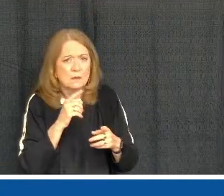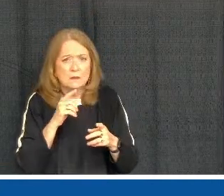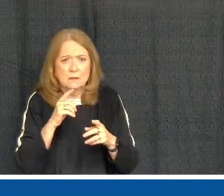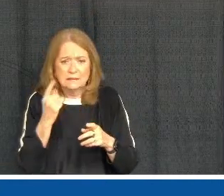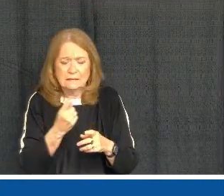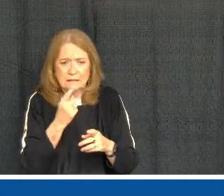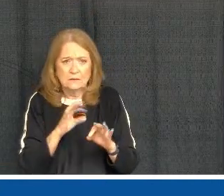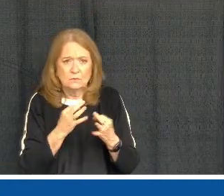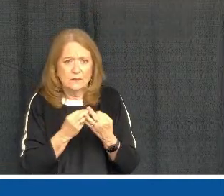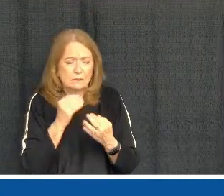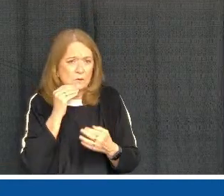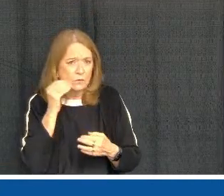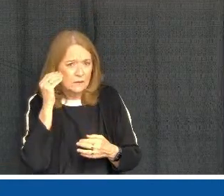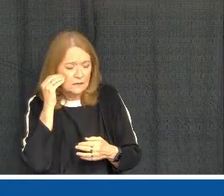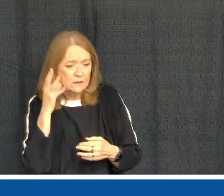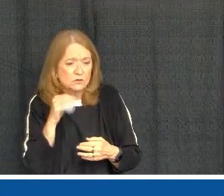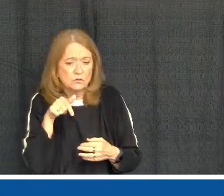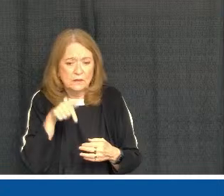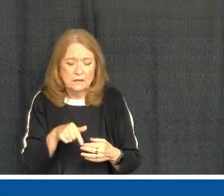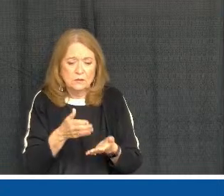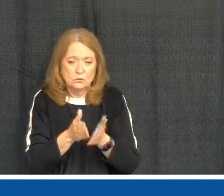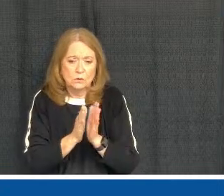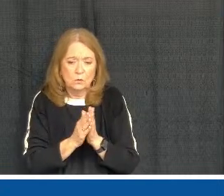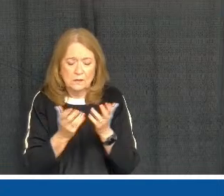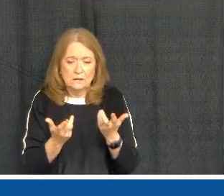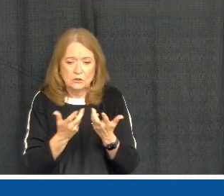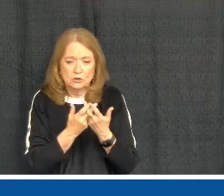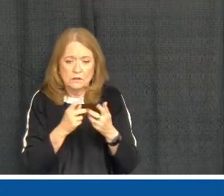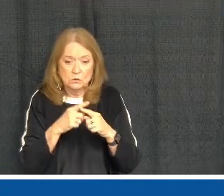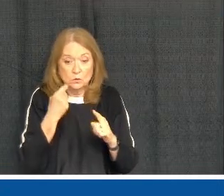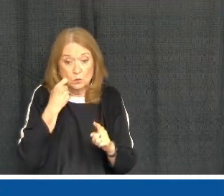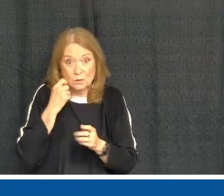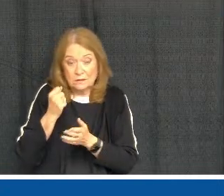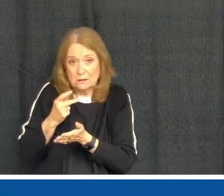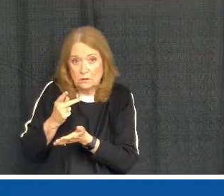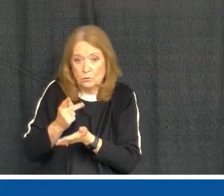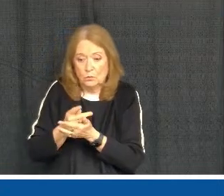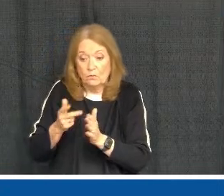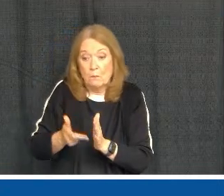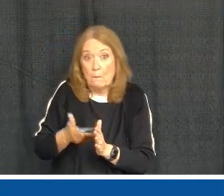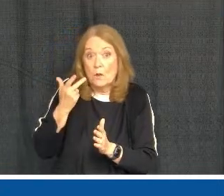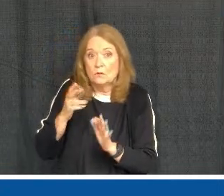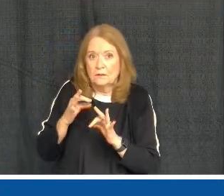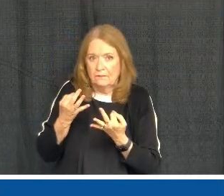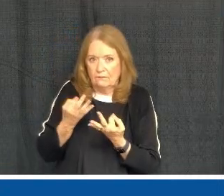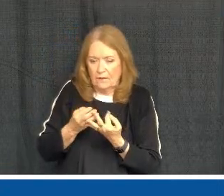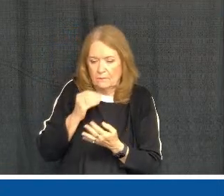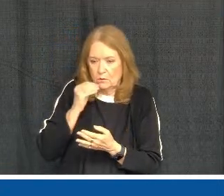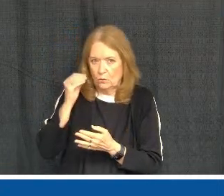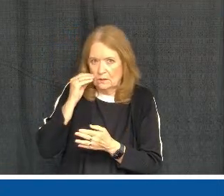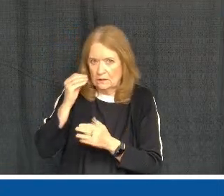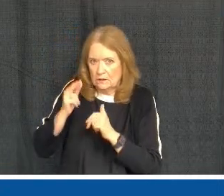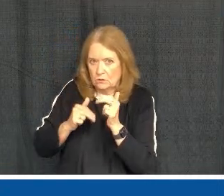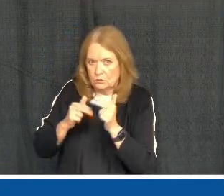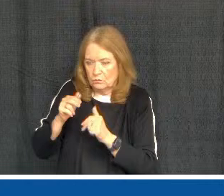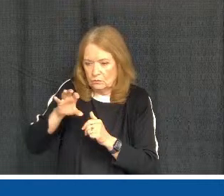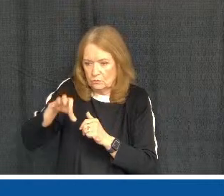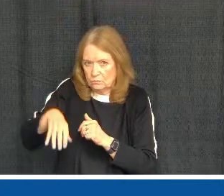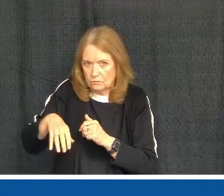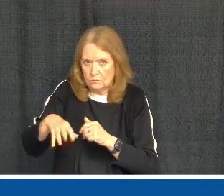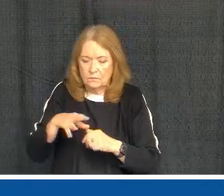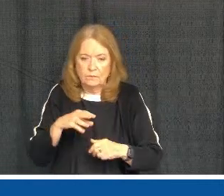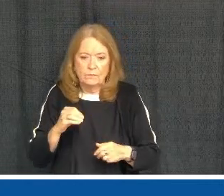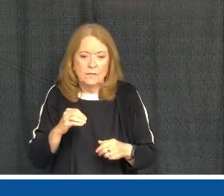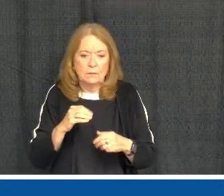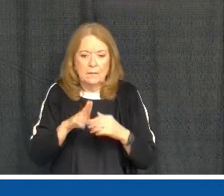in the future land use designation, this request is adjacent to a recently approved multifamily residential development and maintains a natural